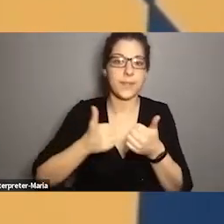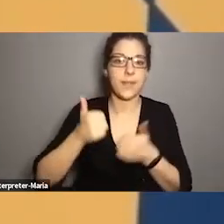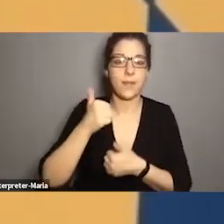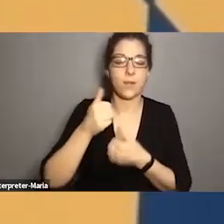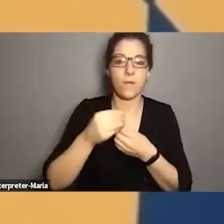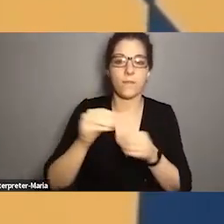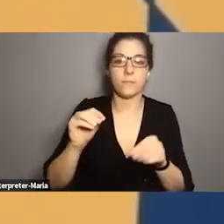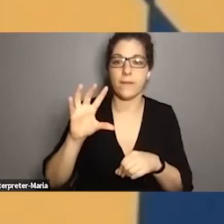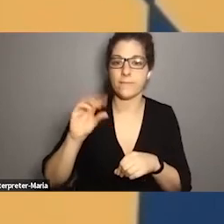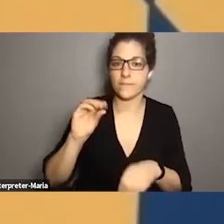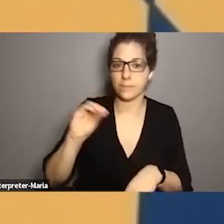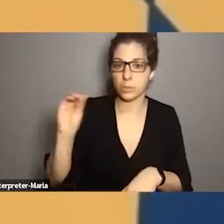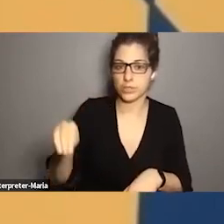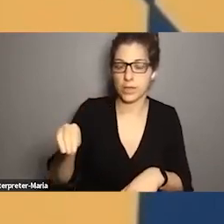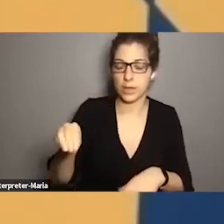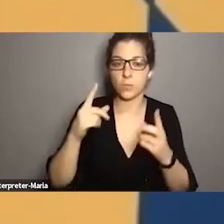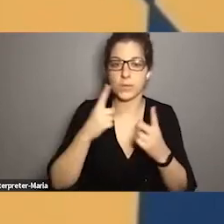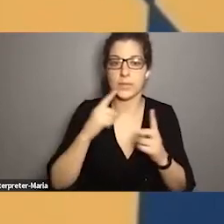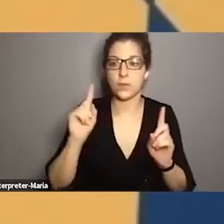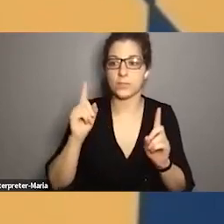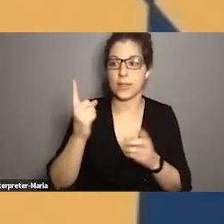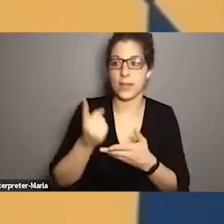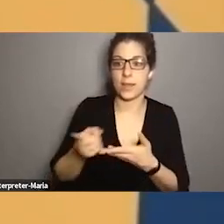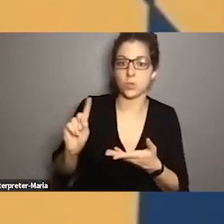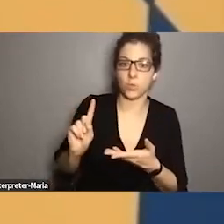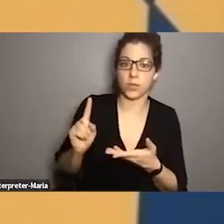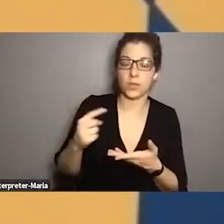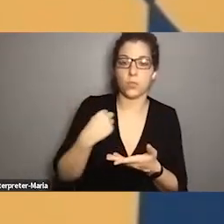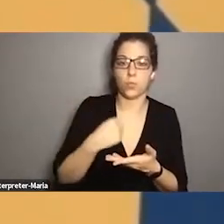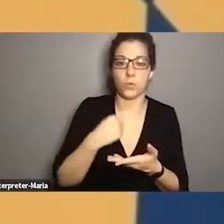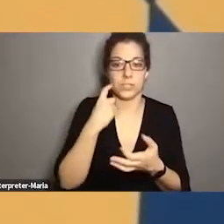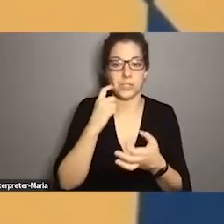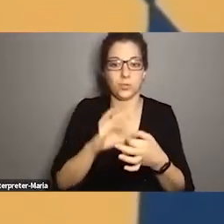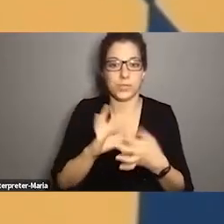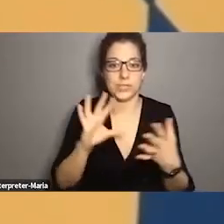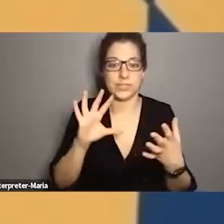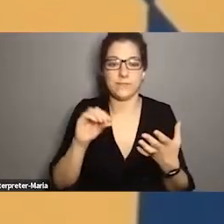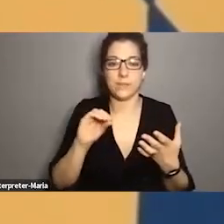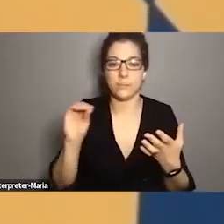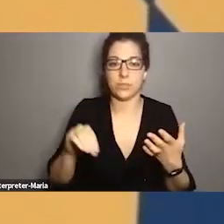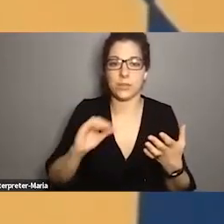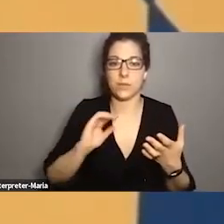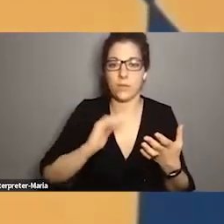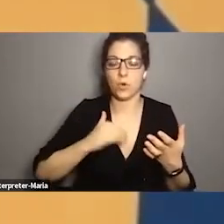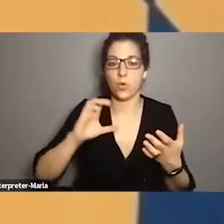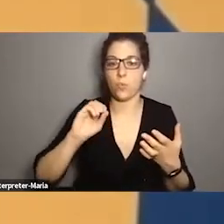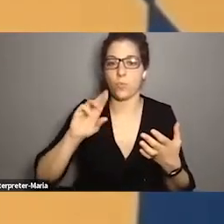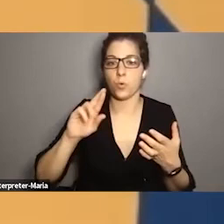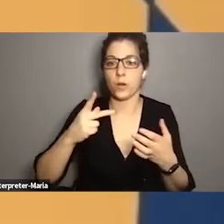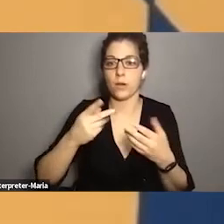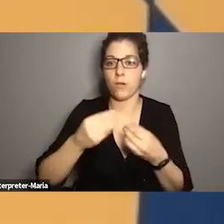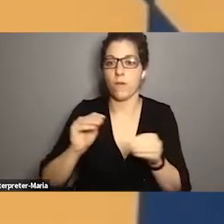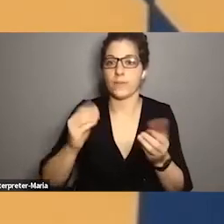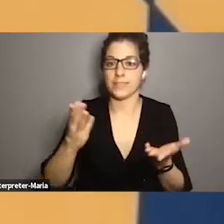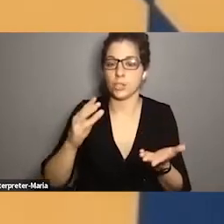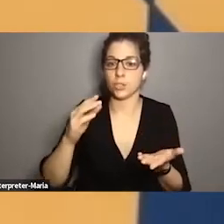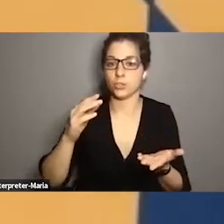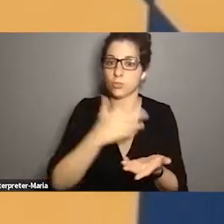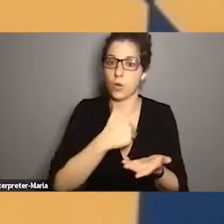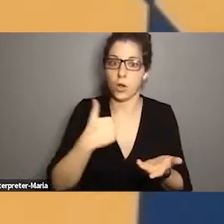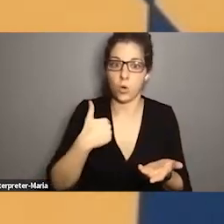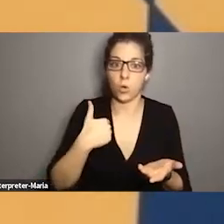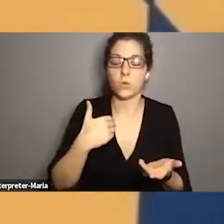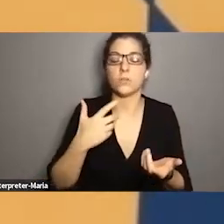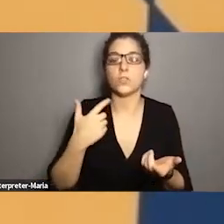by 50%. And we announced it last week that we actually released 50% of our corporate offices here in Toronto. And so what we're